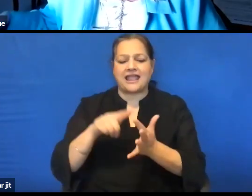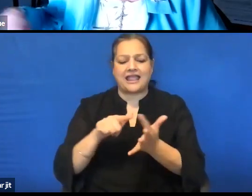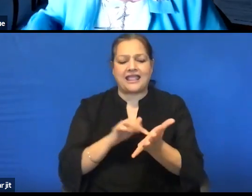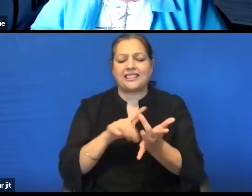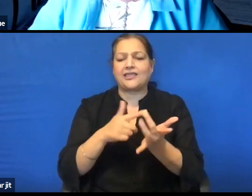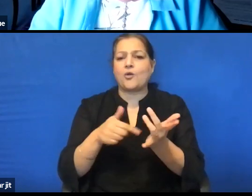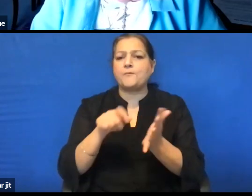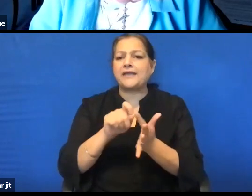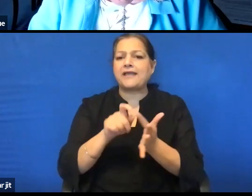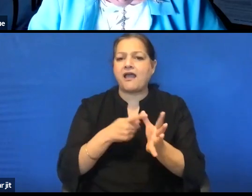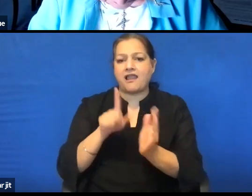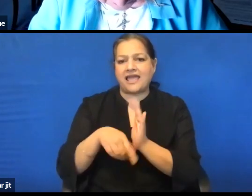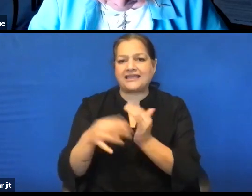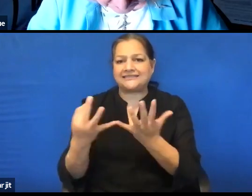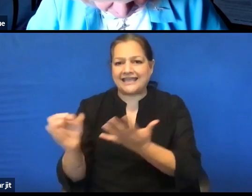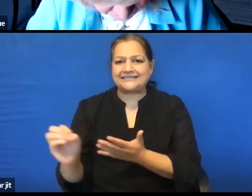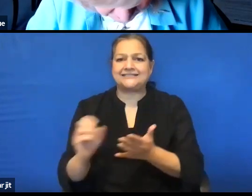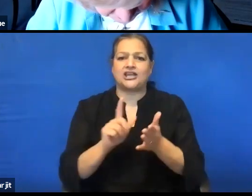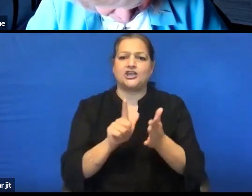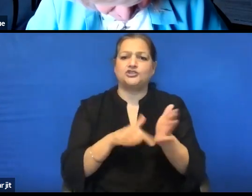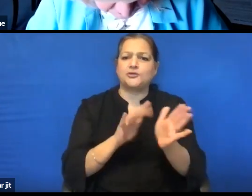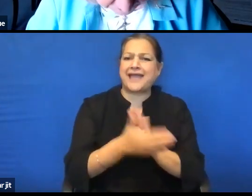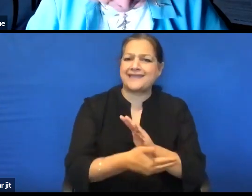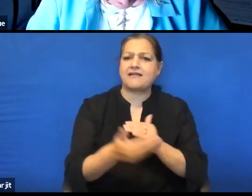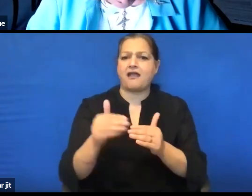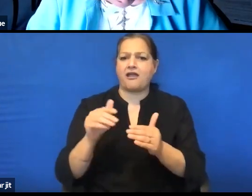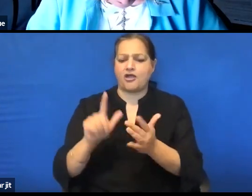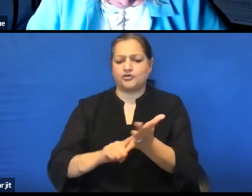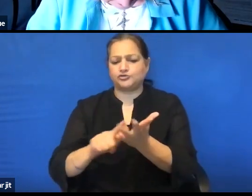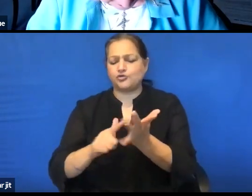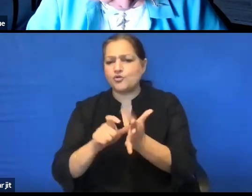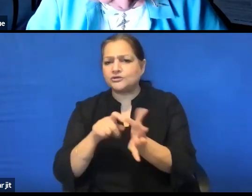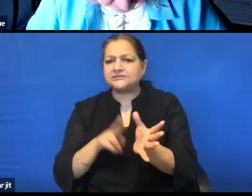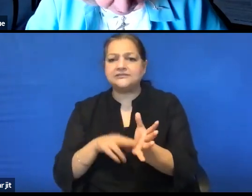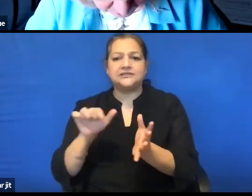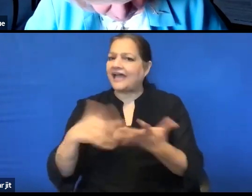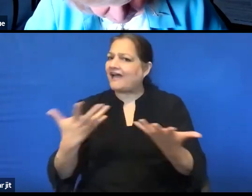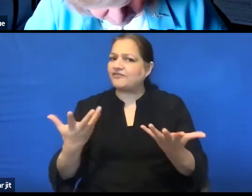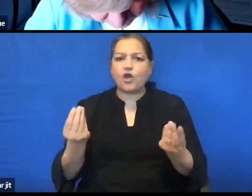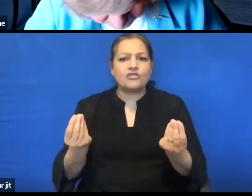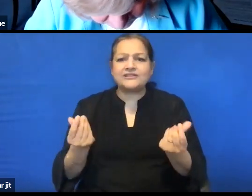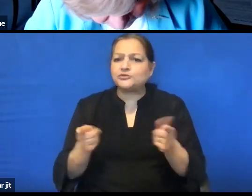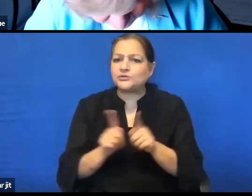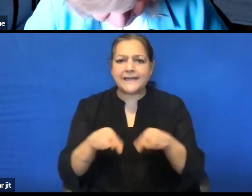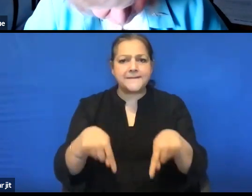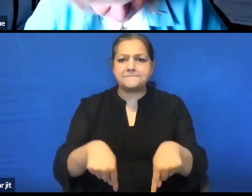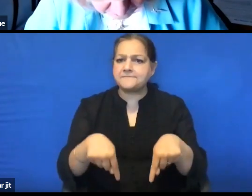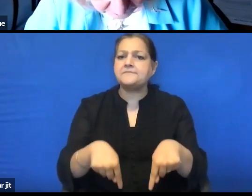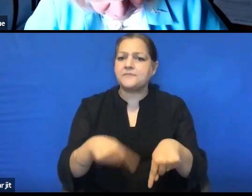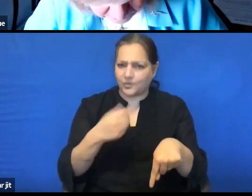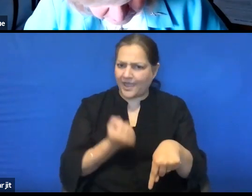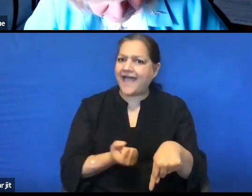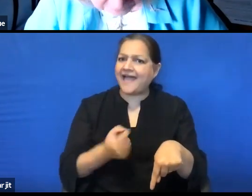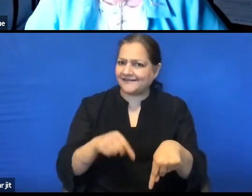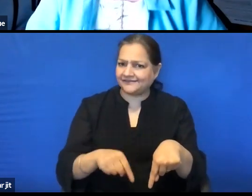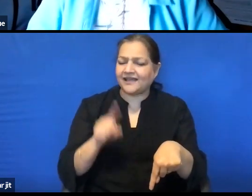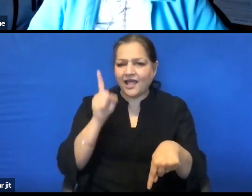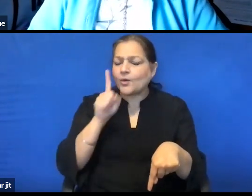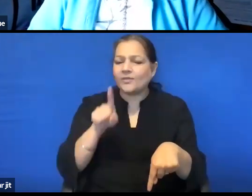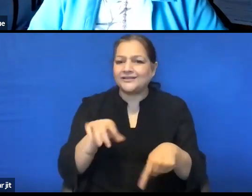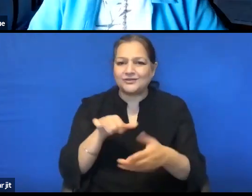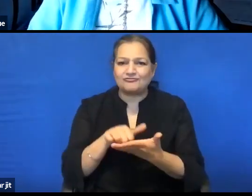the late 80s, Jamaica, Jordan, who just don't have the resourcing that we do, I thought to myself, this cannot be right. It